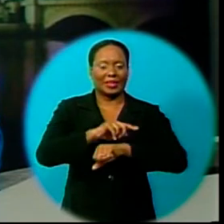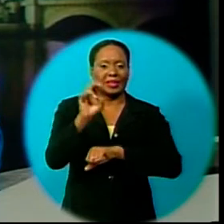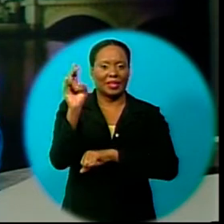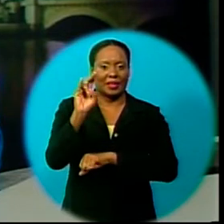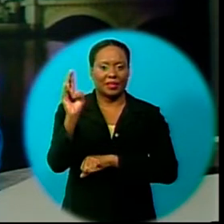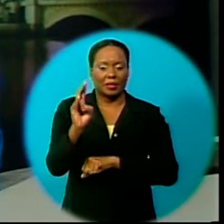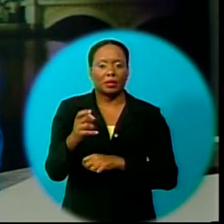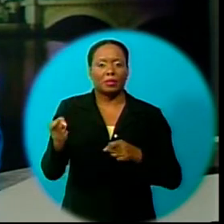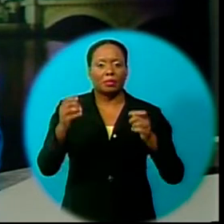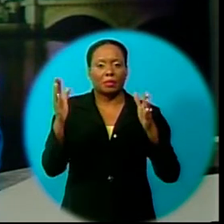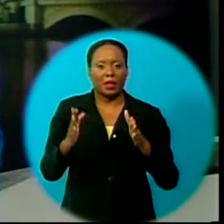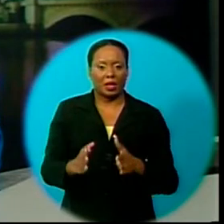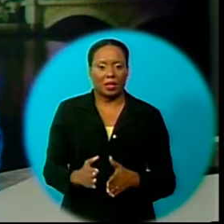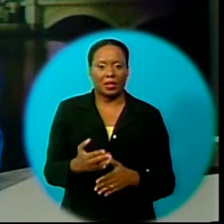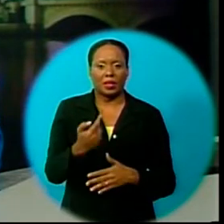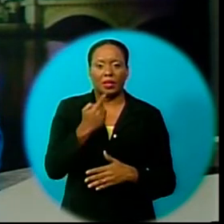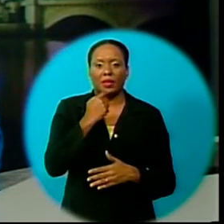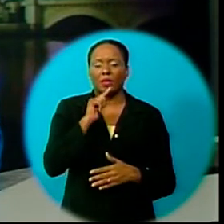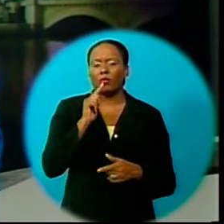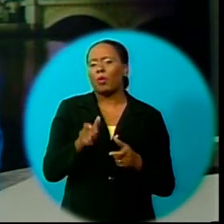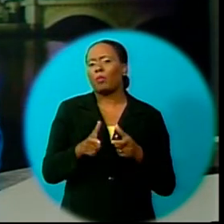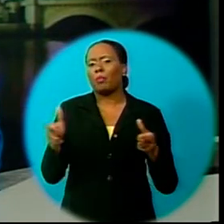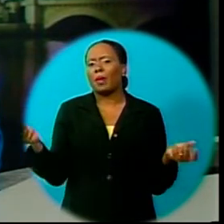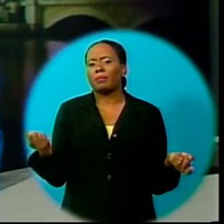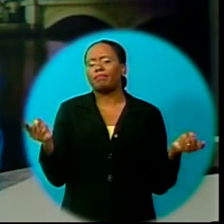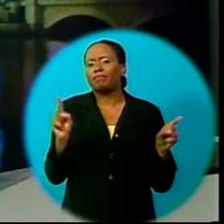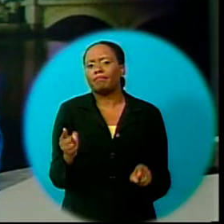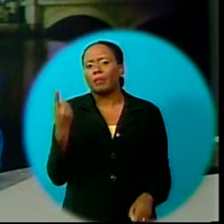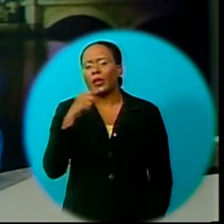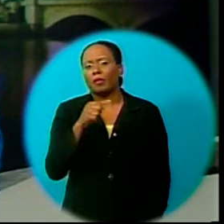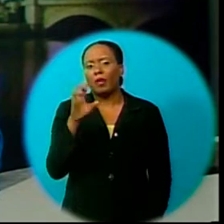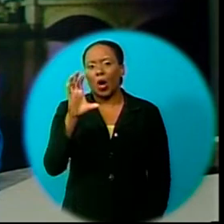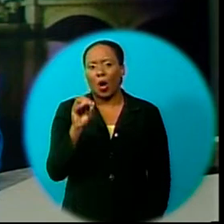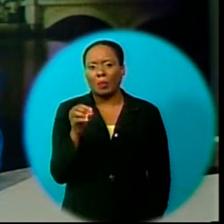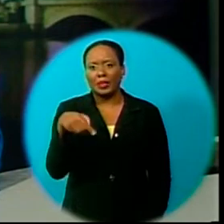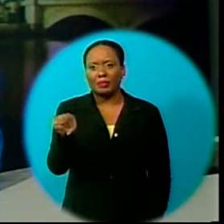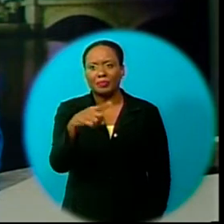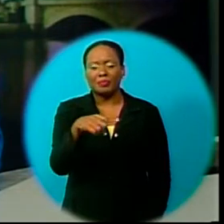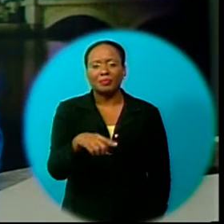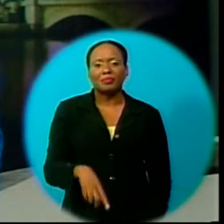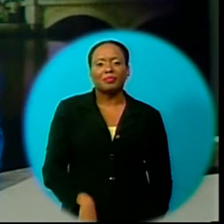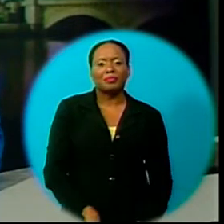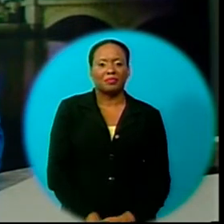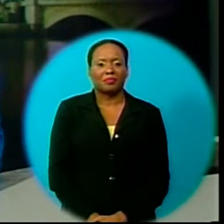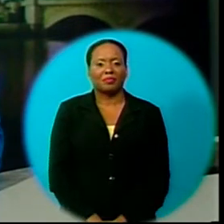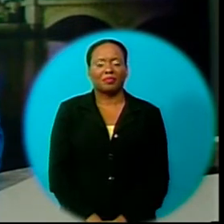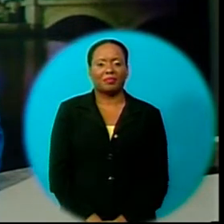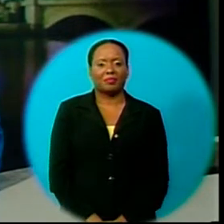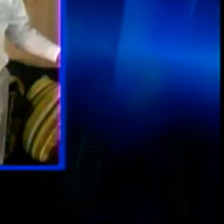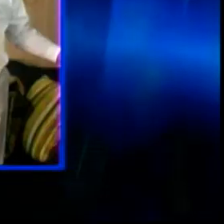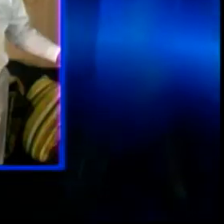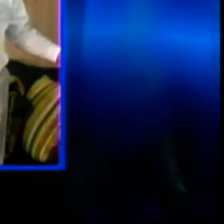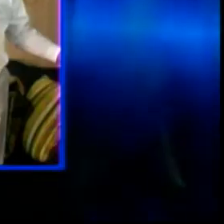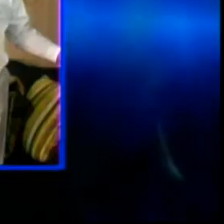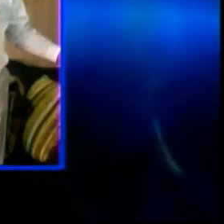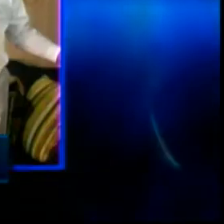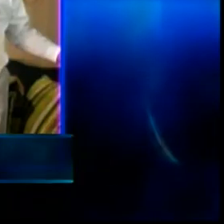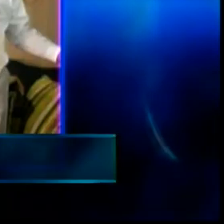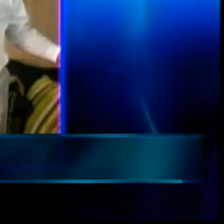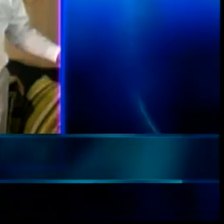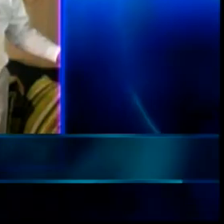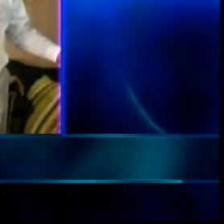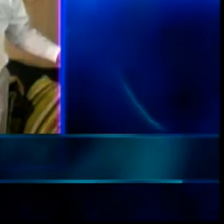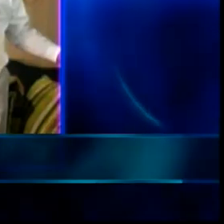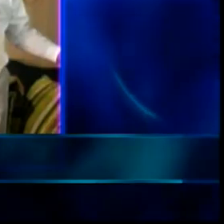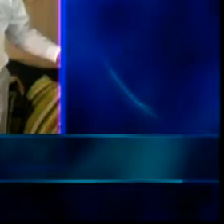of Unicommerce Barbados, Peter Ellis, tells CBC News it's a big event for that company. We had a pretty good